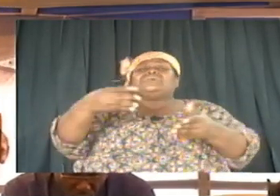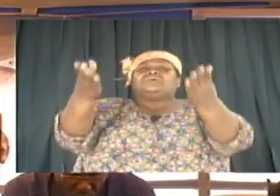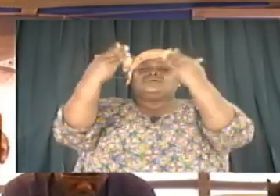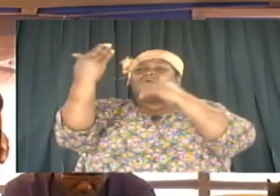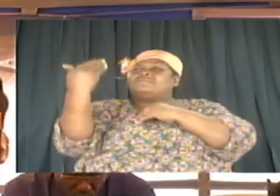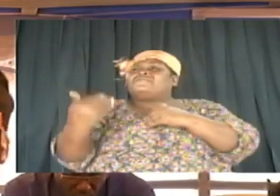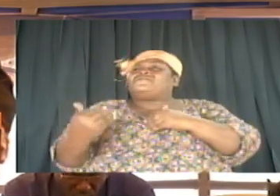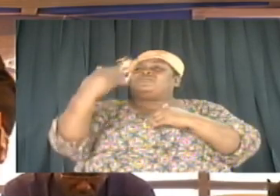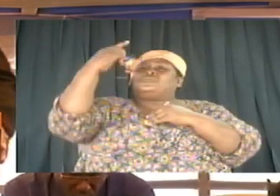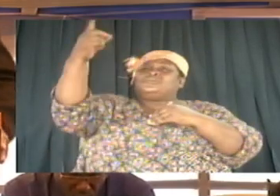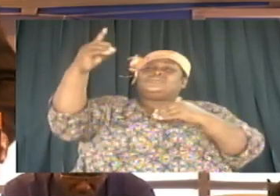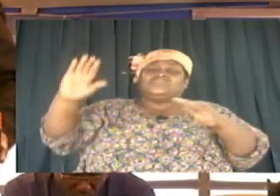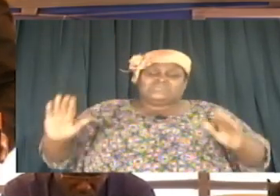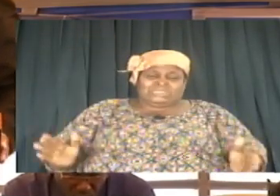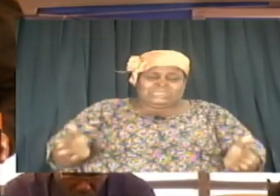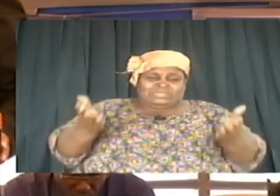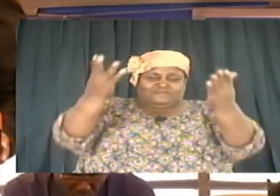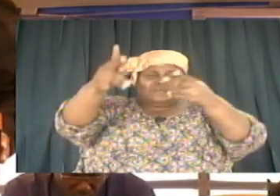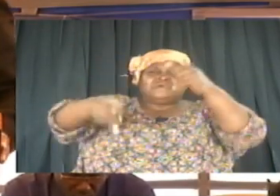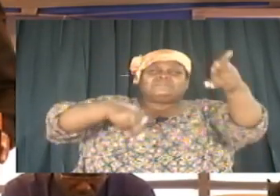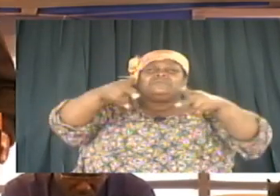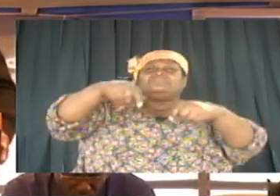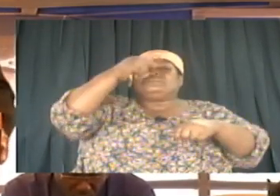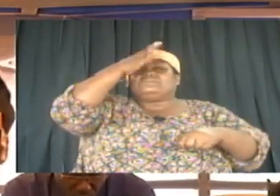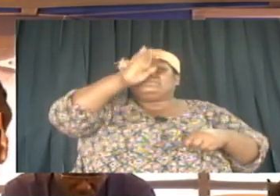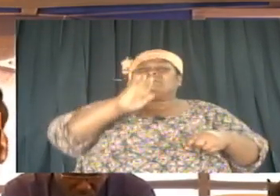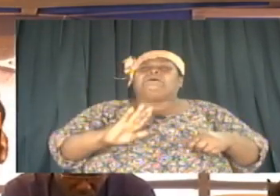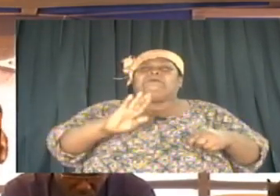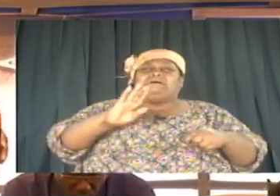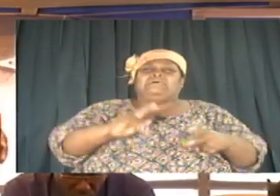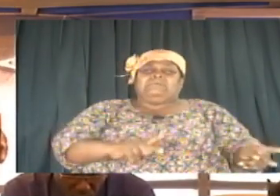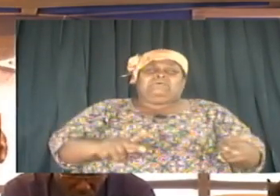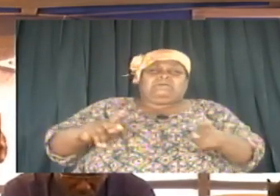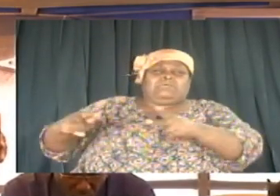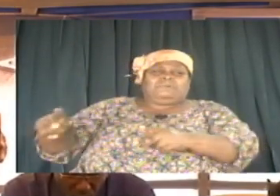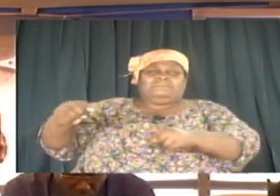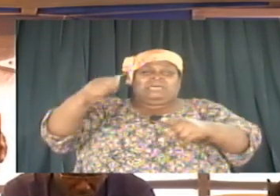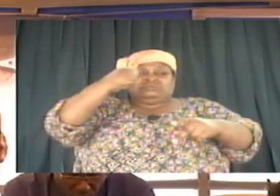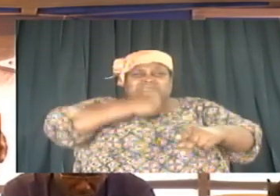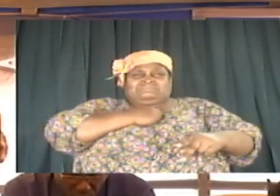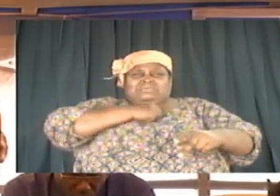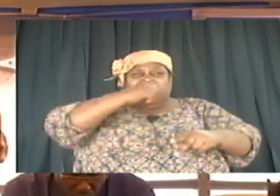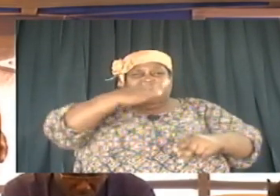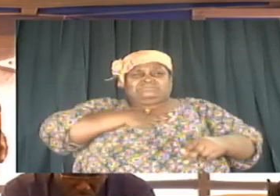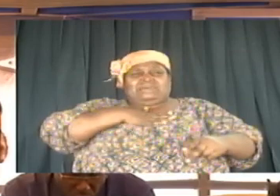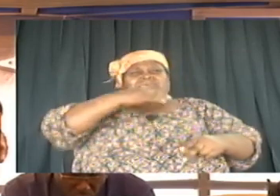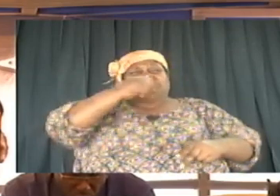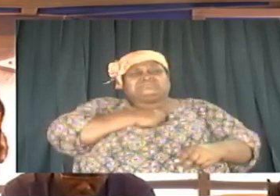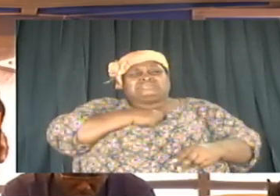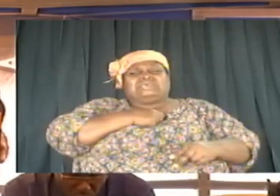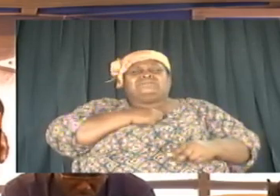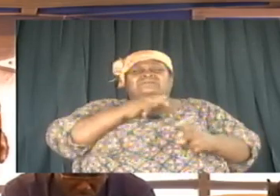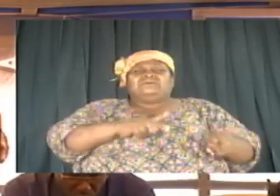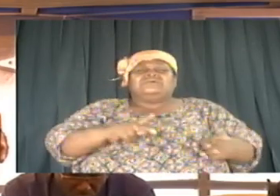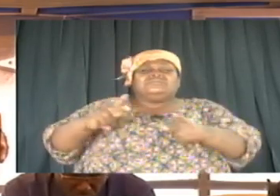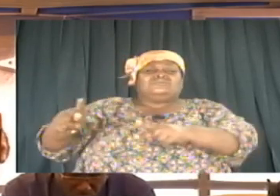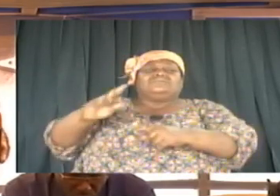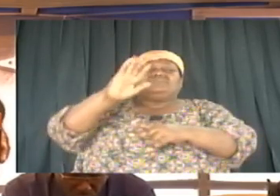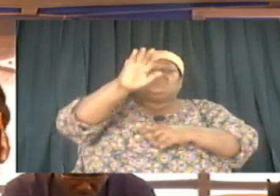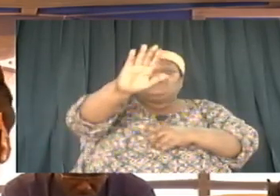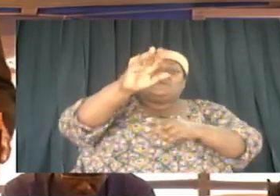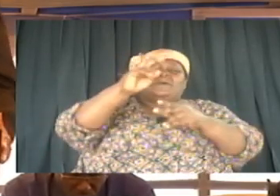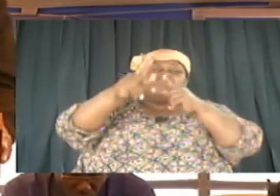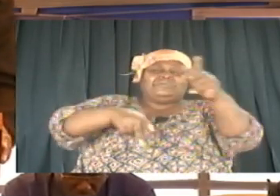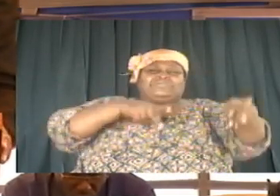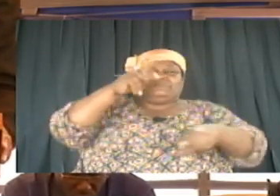right now. I lift up the people of God. I present myself. I present your people. We come before